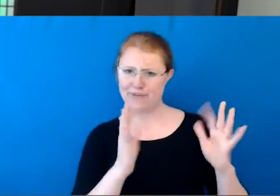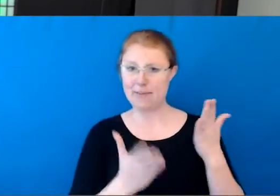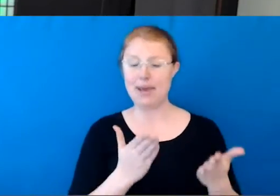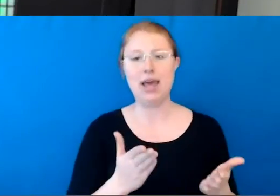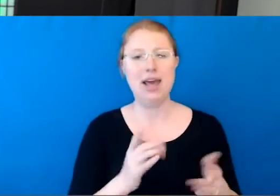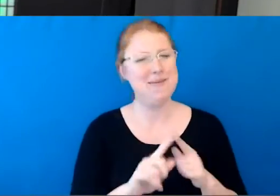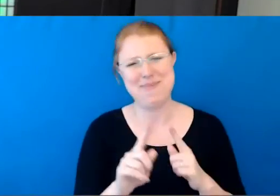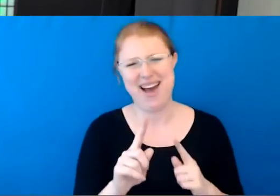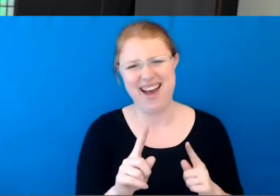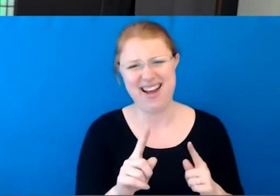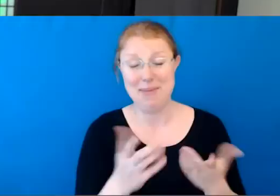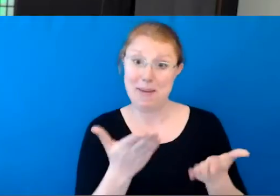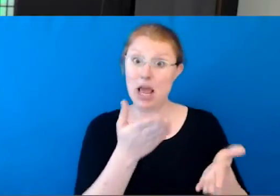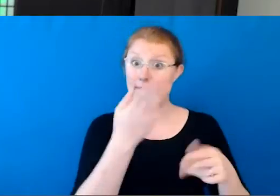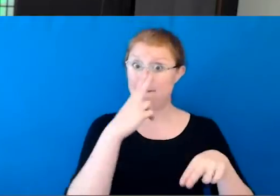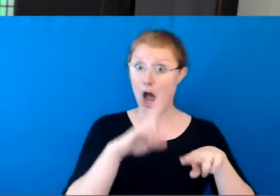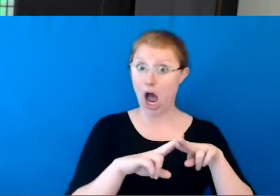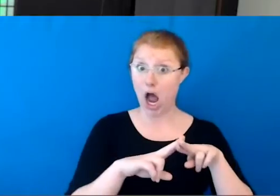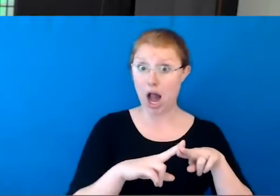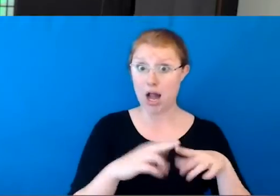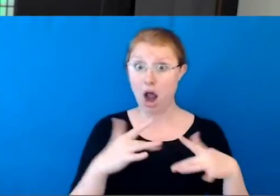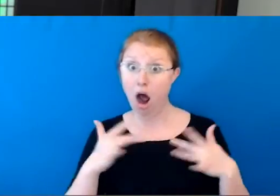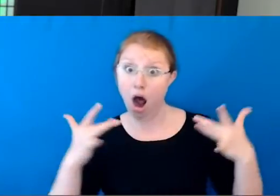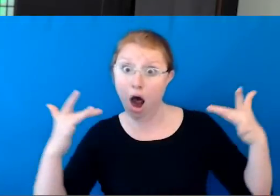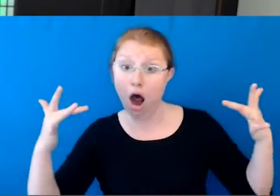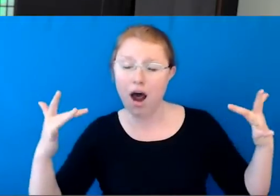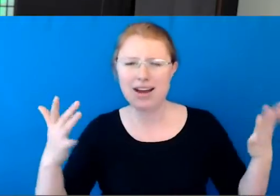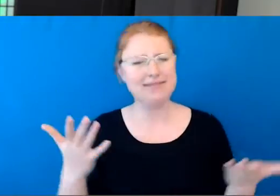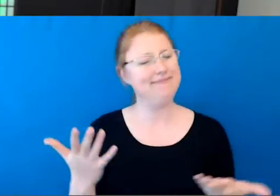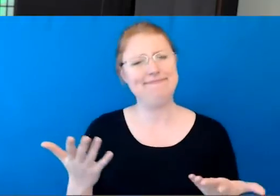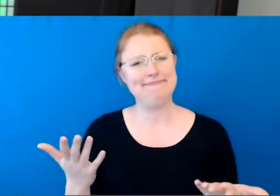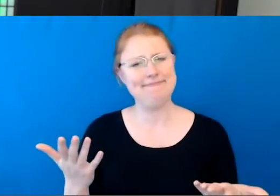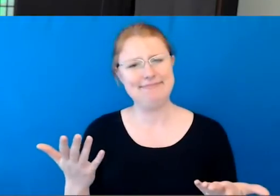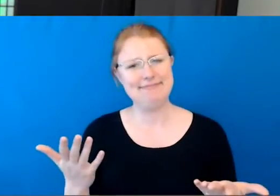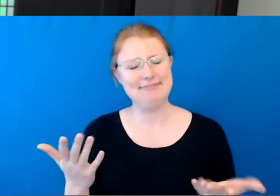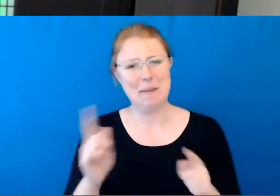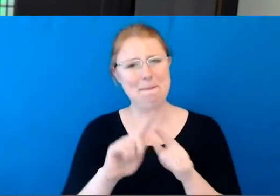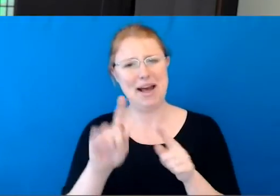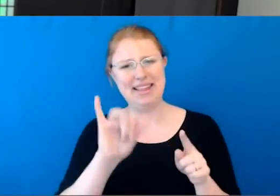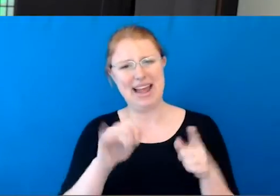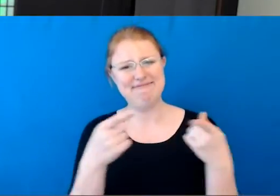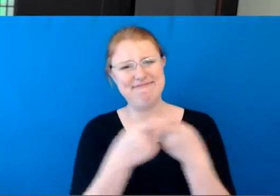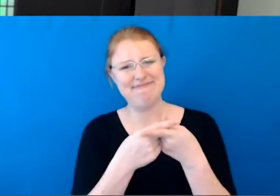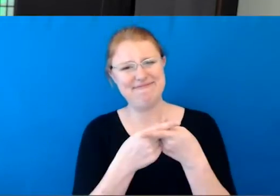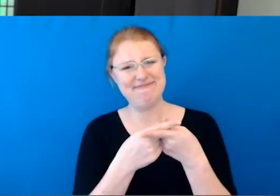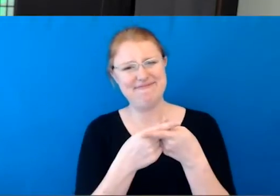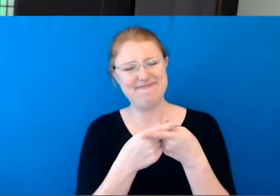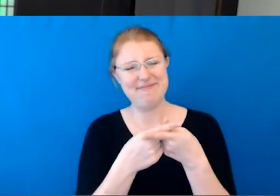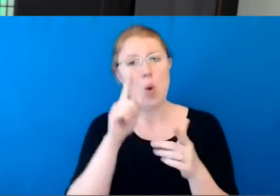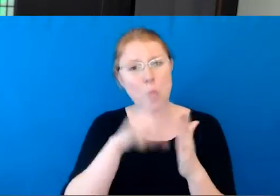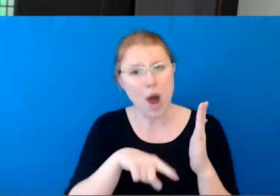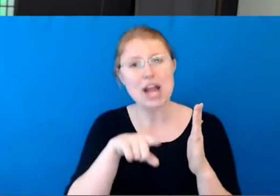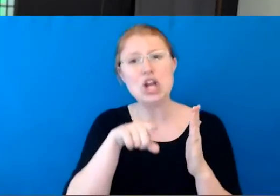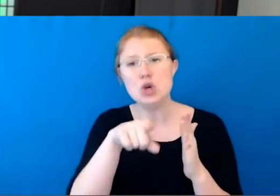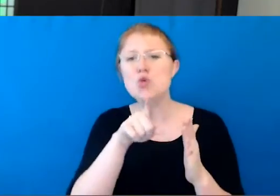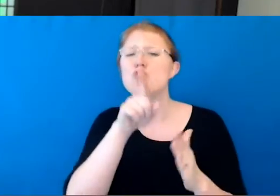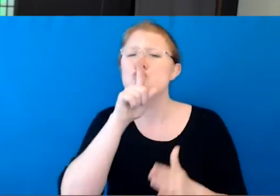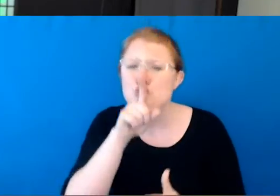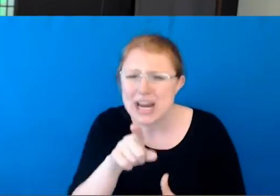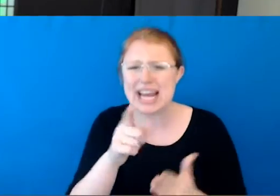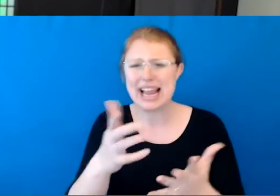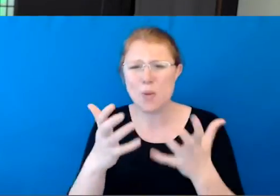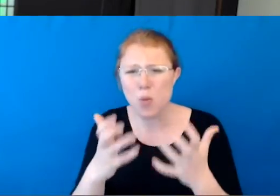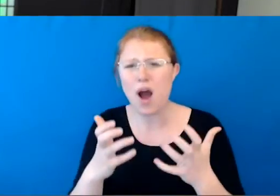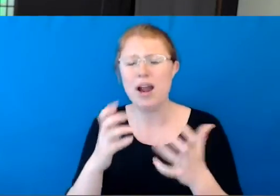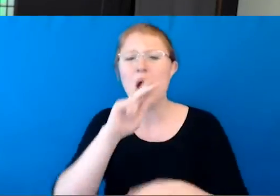wife. But what are you really looking for in terms of a person, the woman that you're going to spend the rest of your